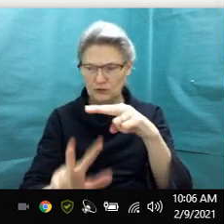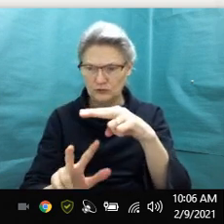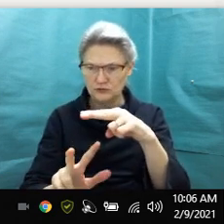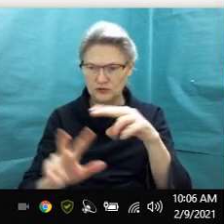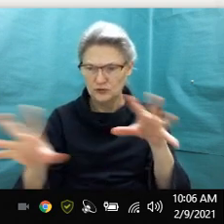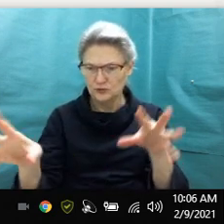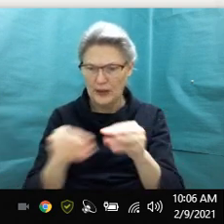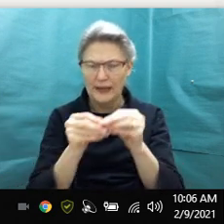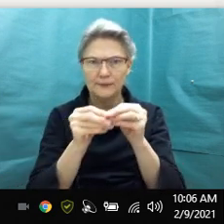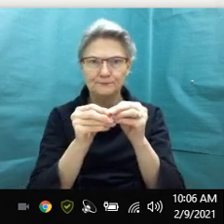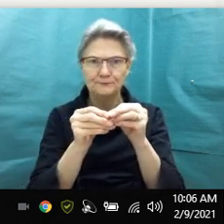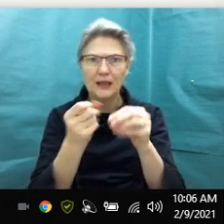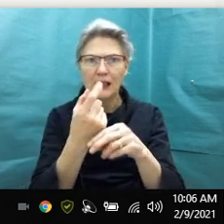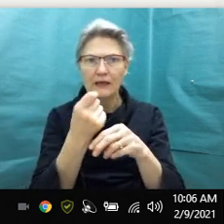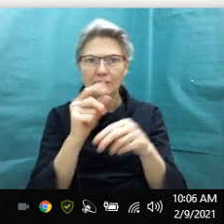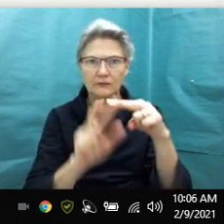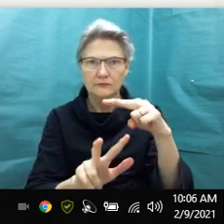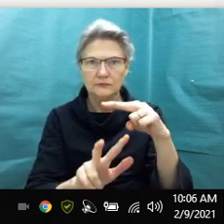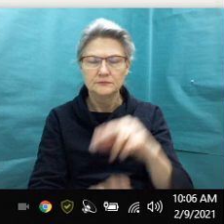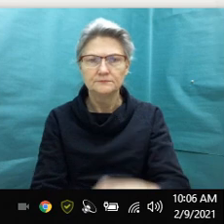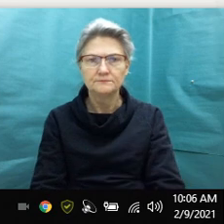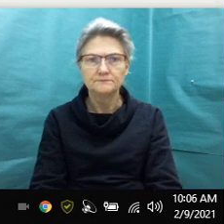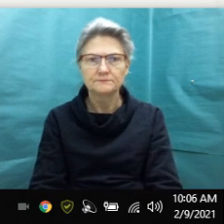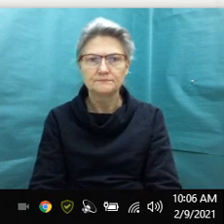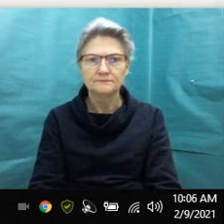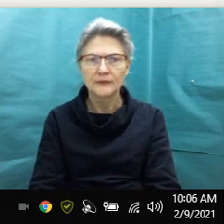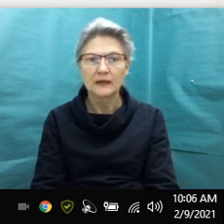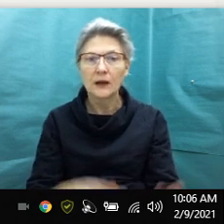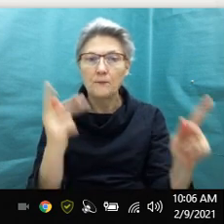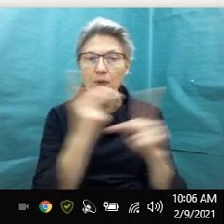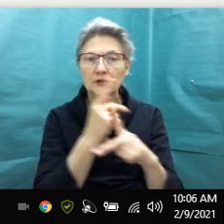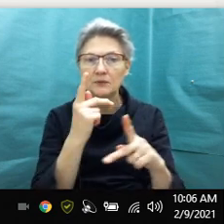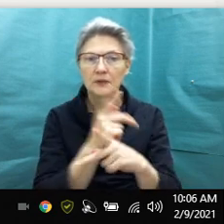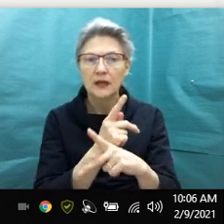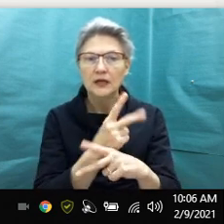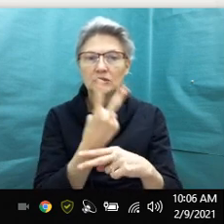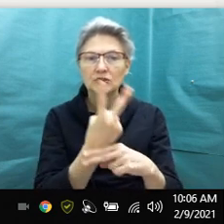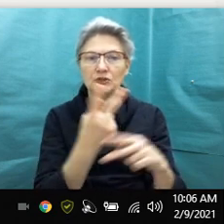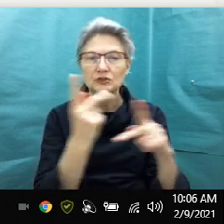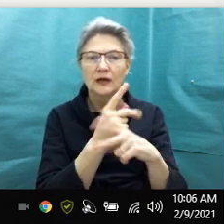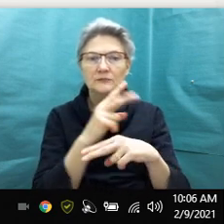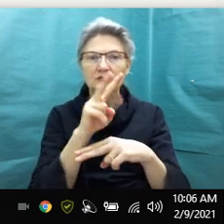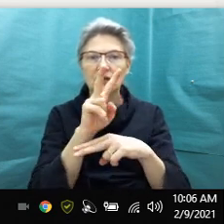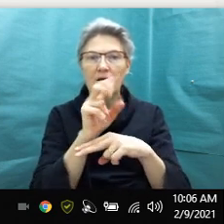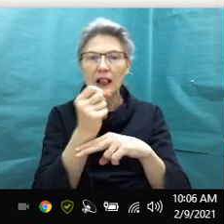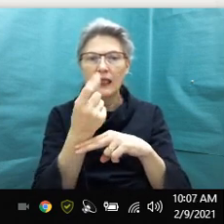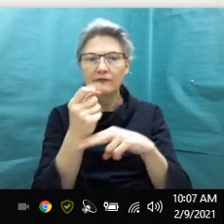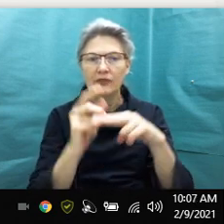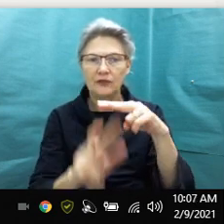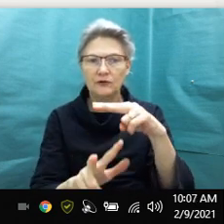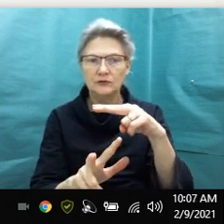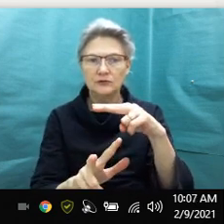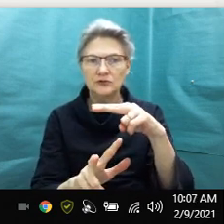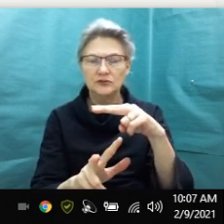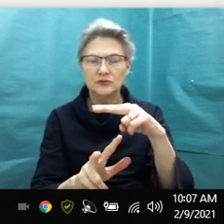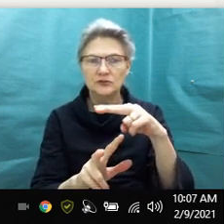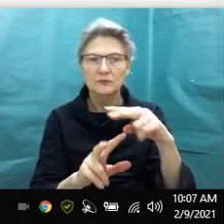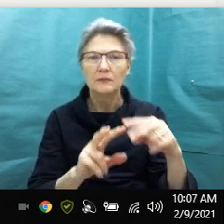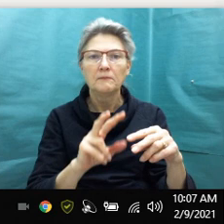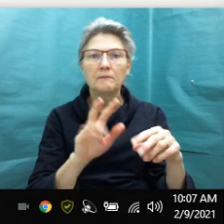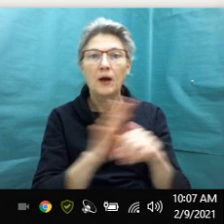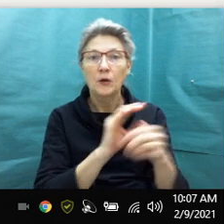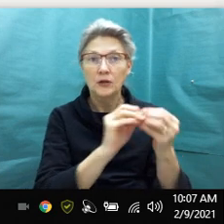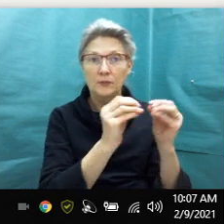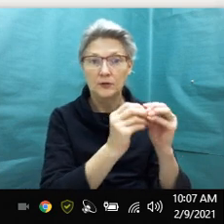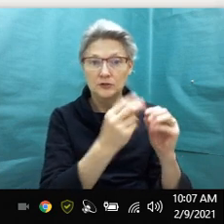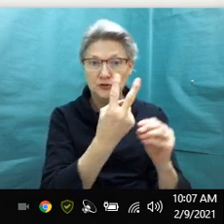to add up 9, 10, 11/3. Okay, so now I'm going to multiply. And I know I just multiply my whole number times my numerator,